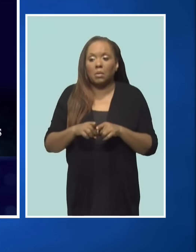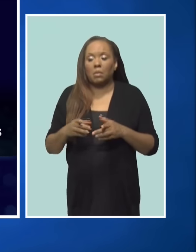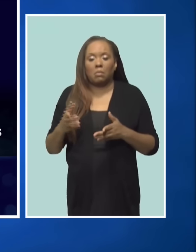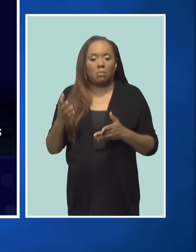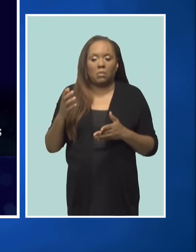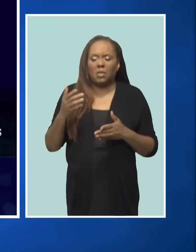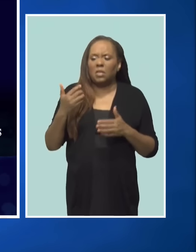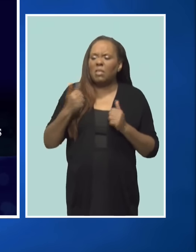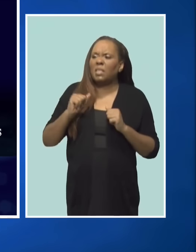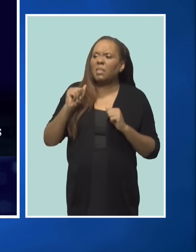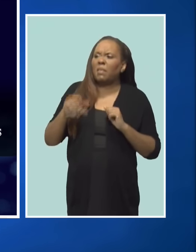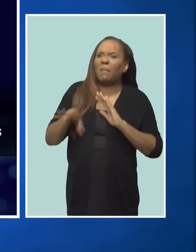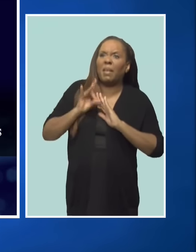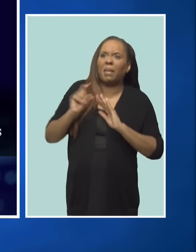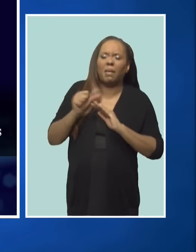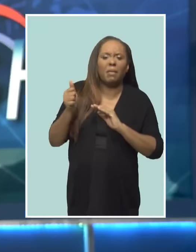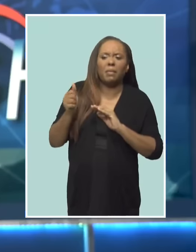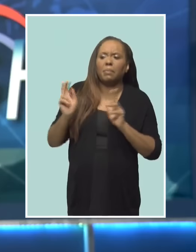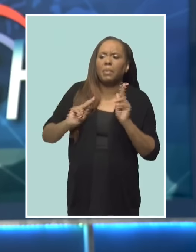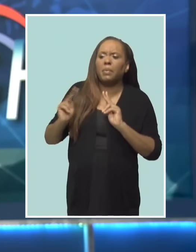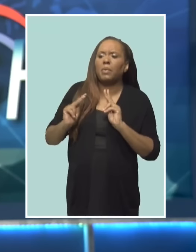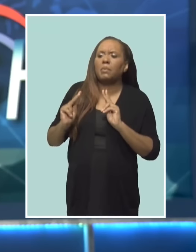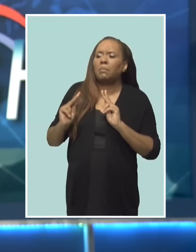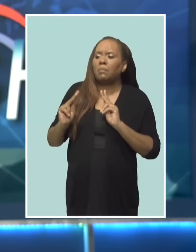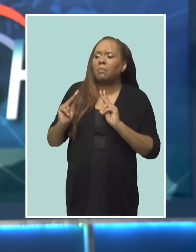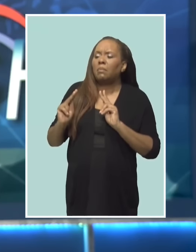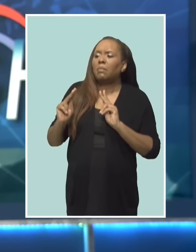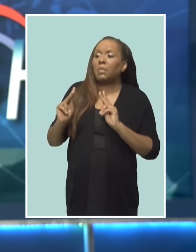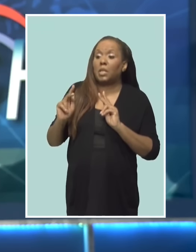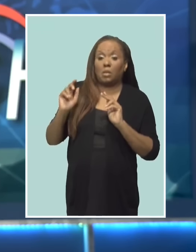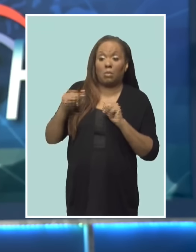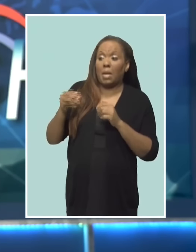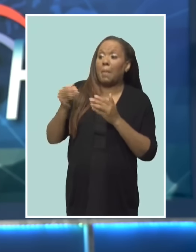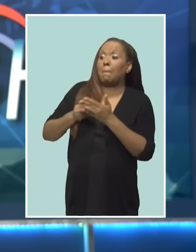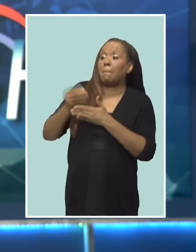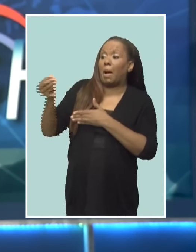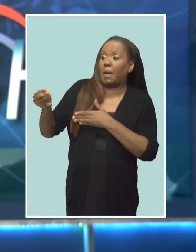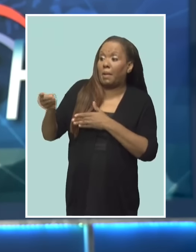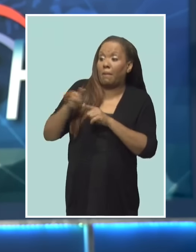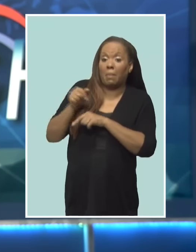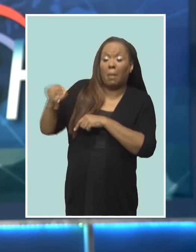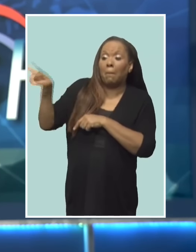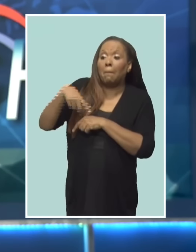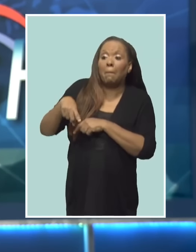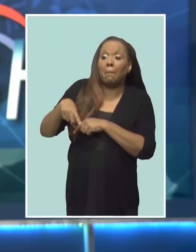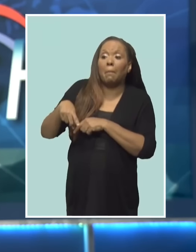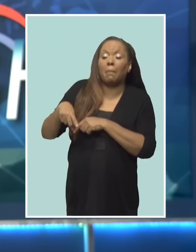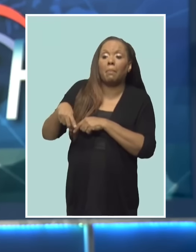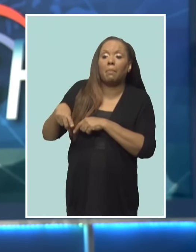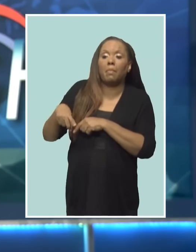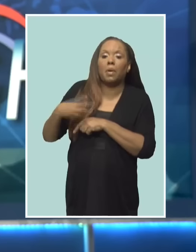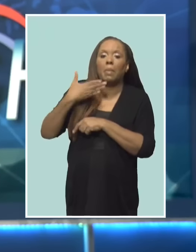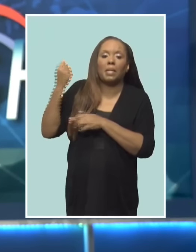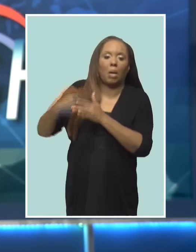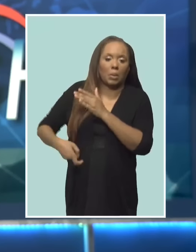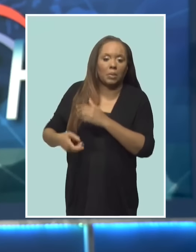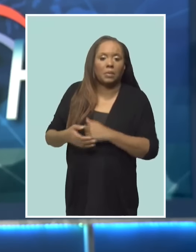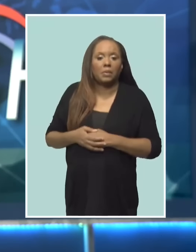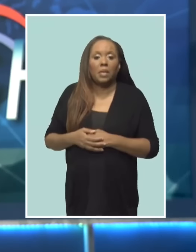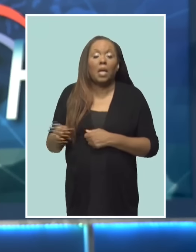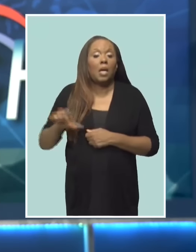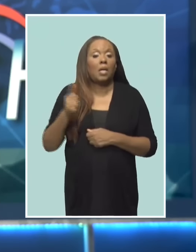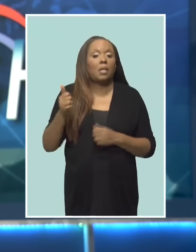better geographically located. Barbados Manufacturers Association's Executive Director Sharday Boyce has also